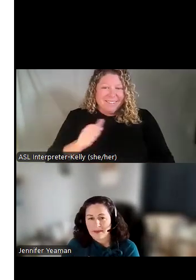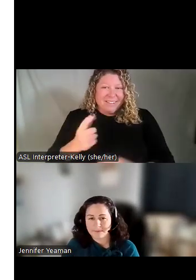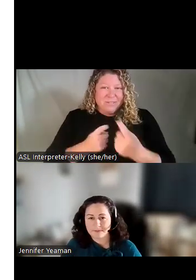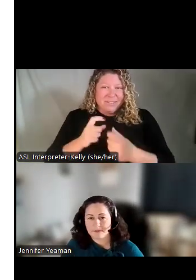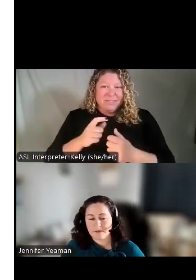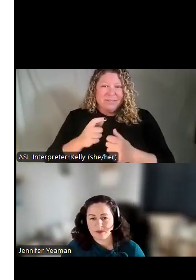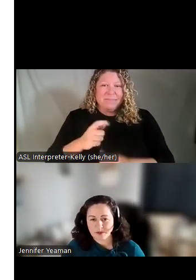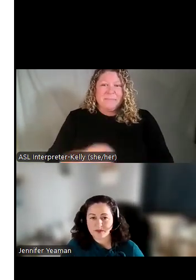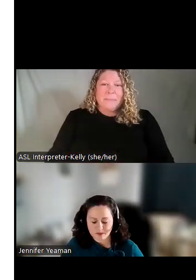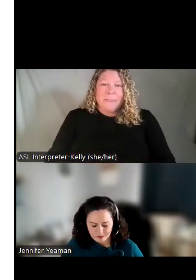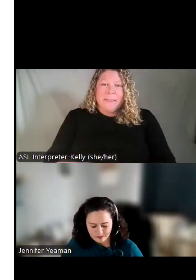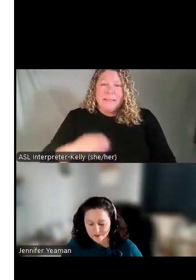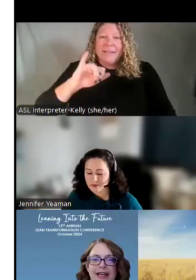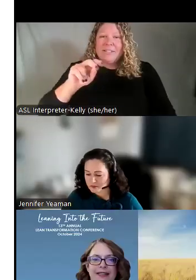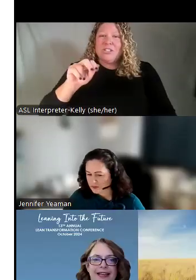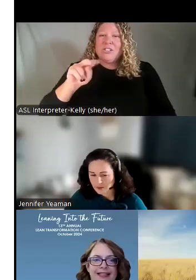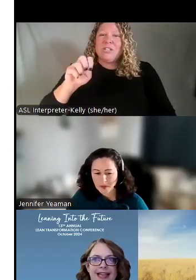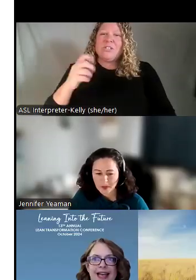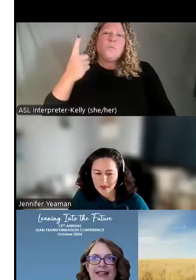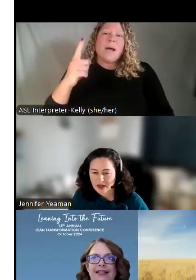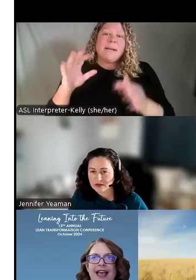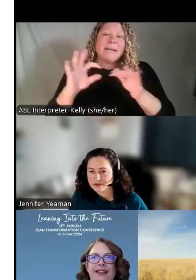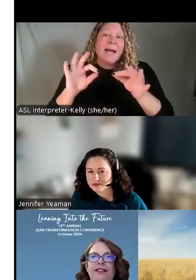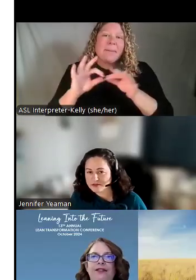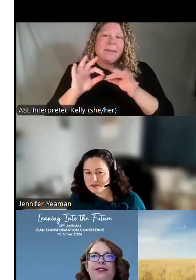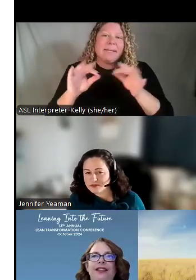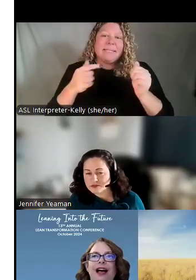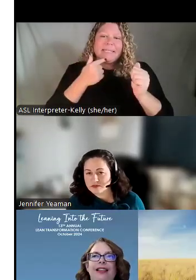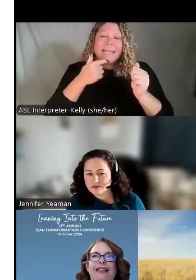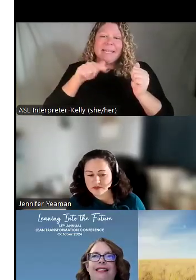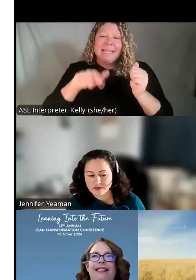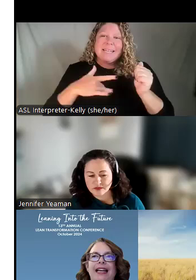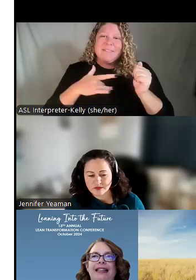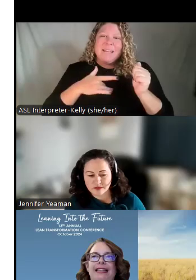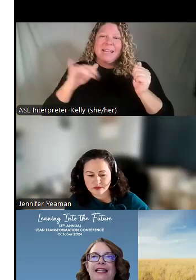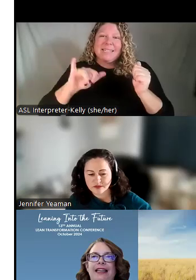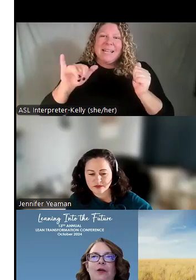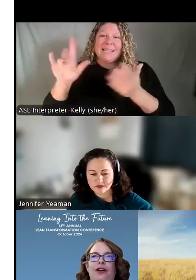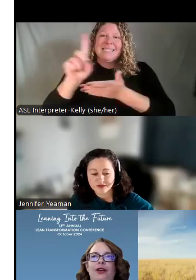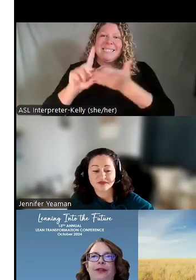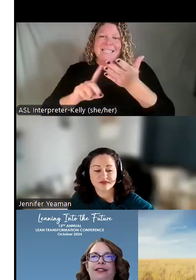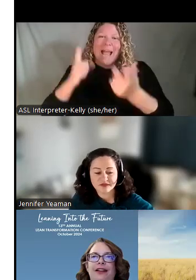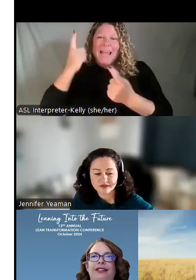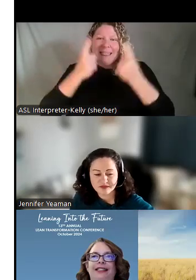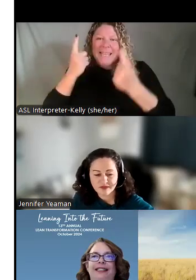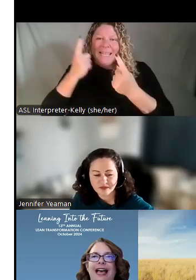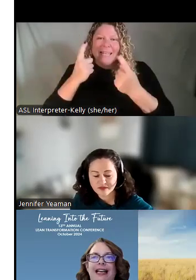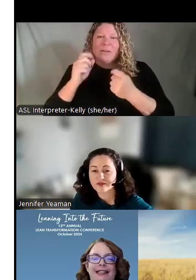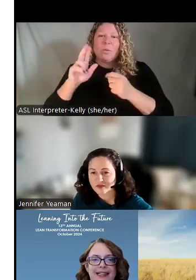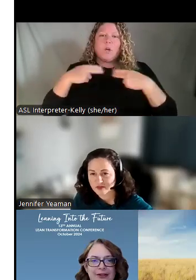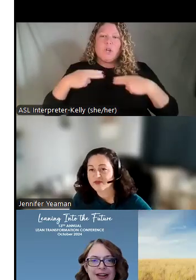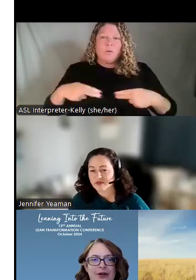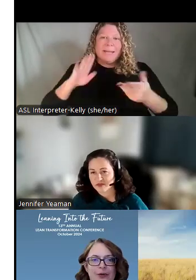Hi, we just have one comment that says, this feels a lot like design thinking or human-centered